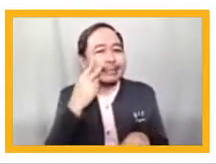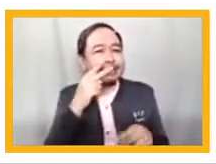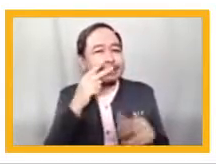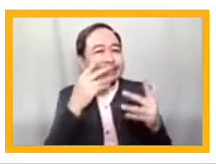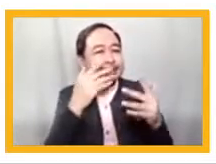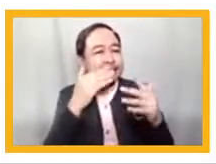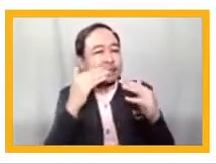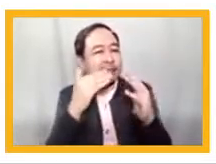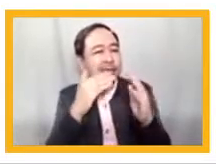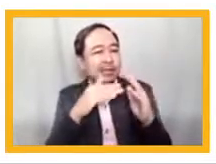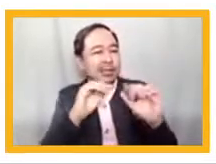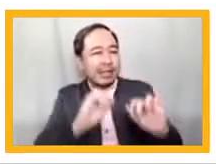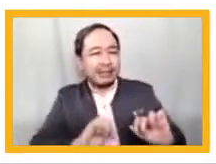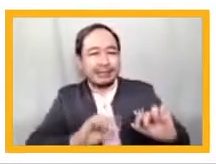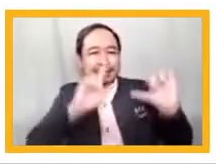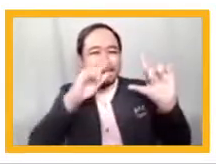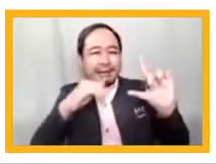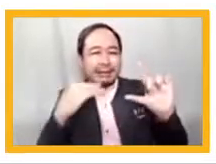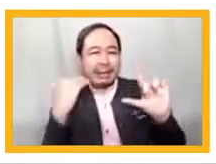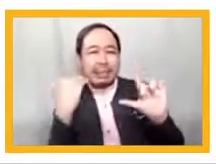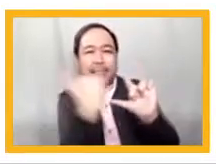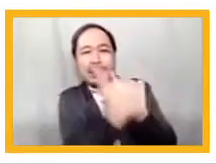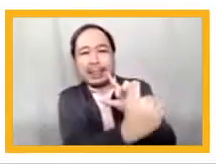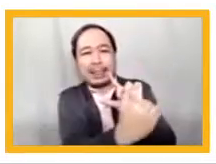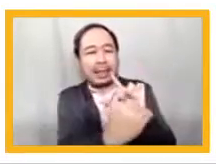The proportions